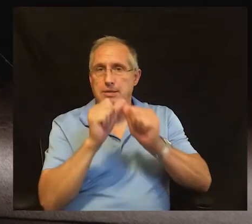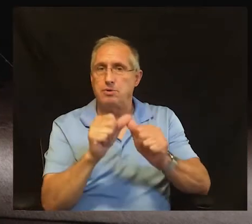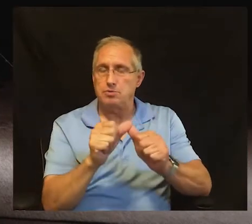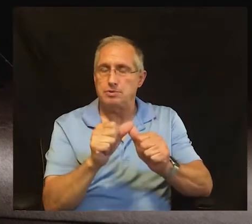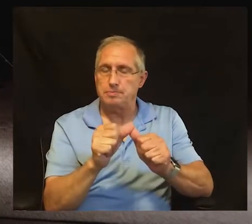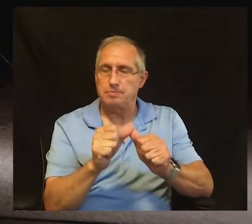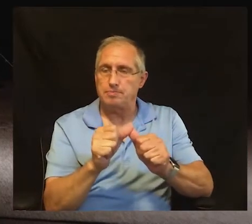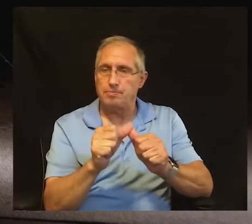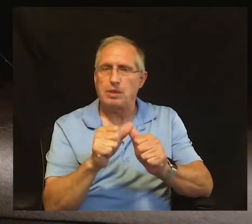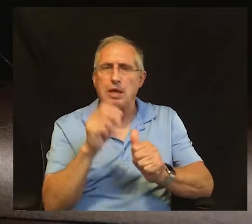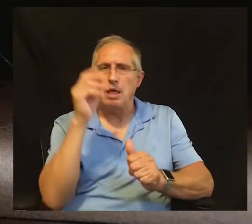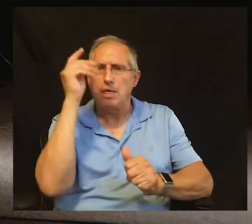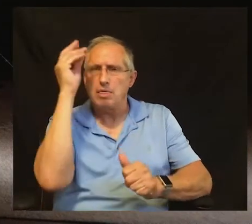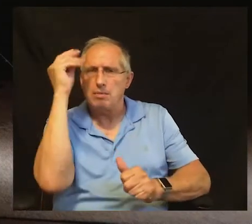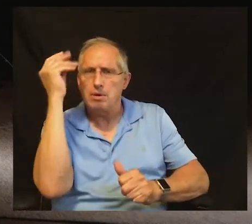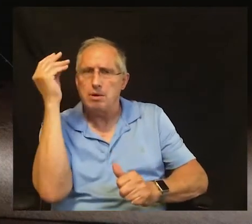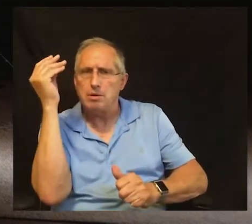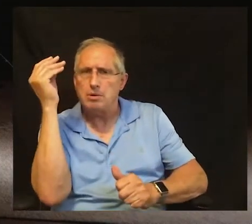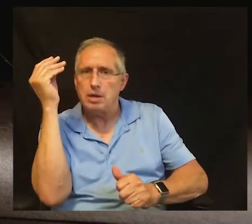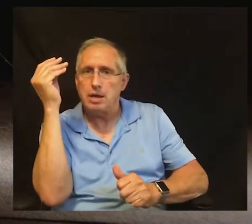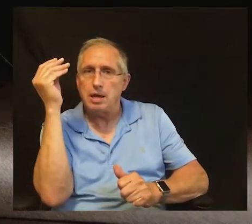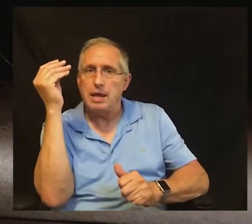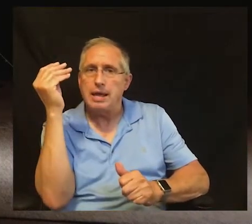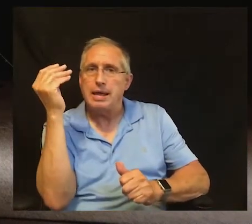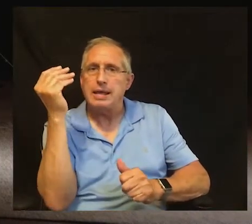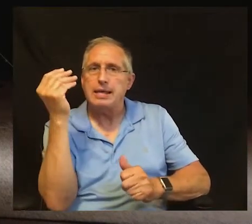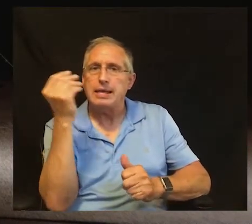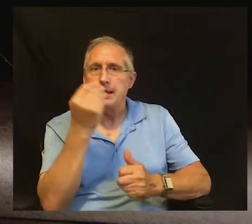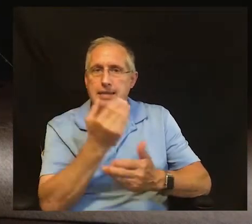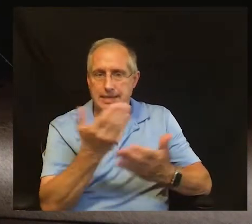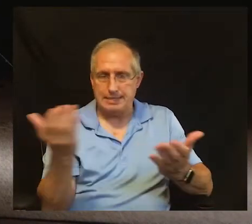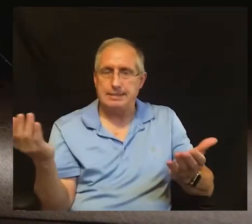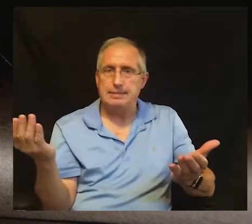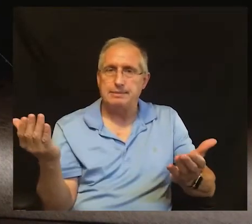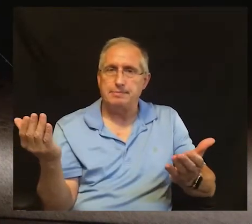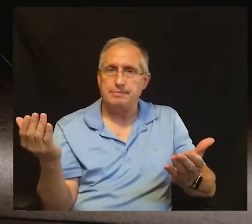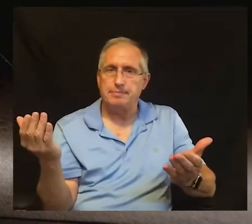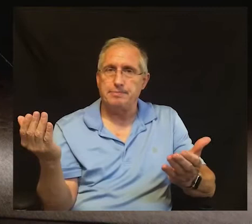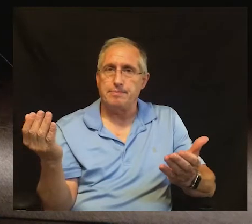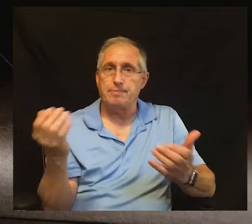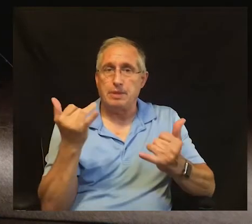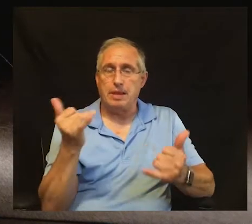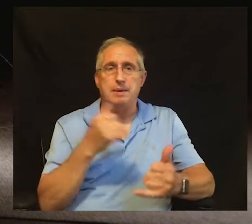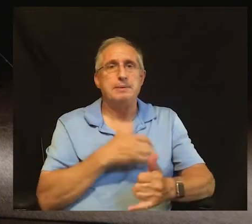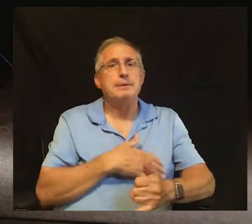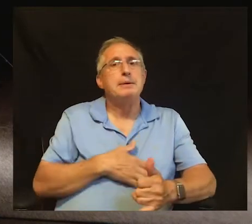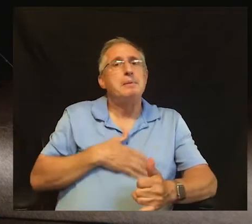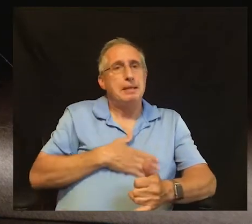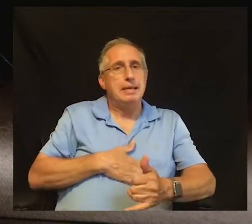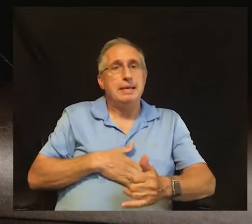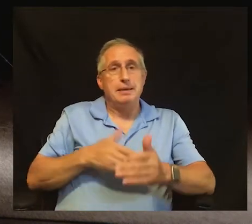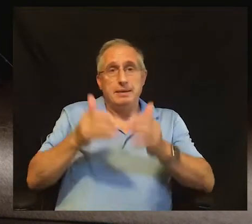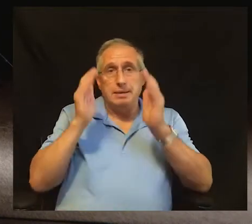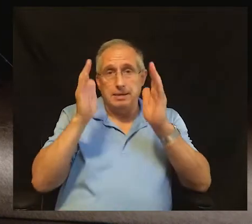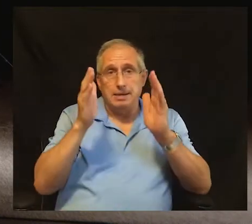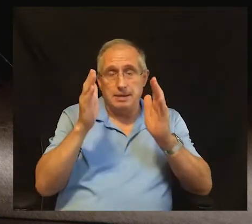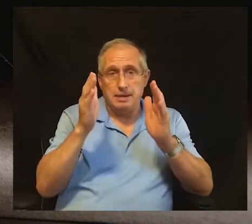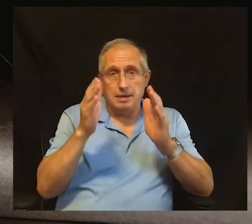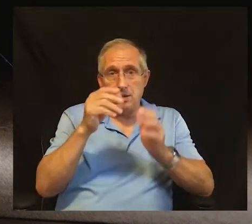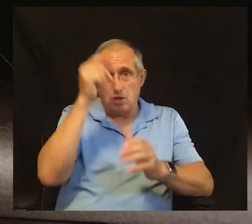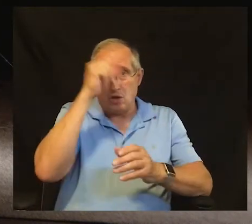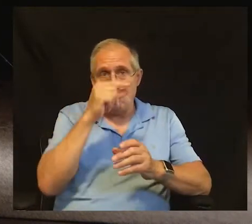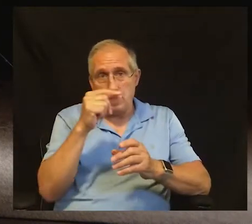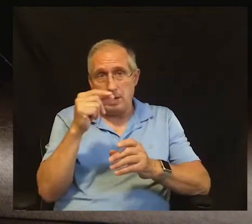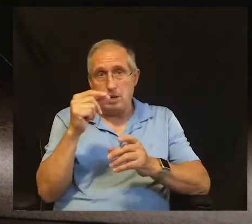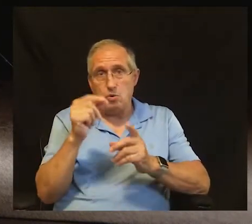this. Think about such things. Now, please, please listen. The Greek term